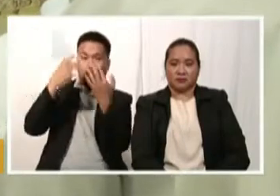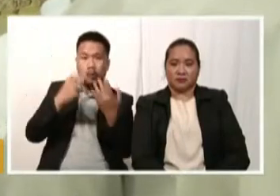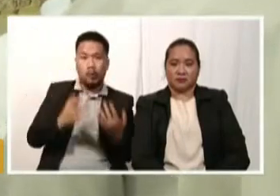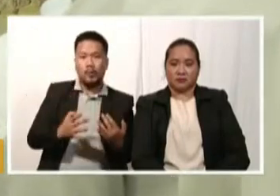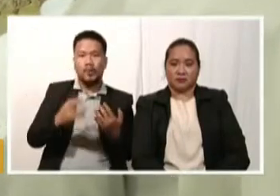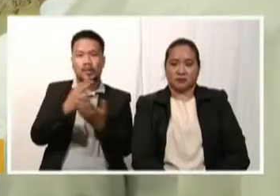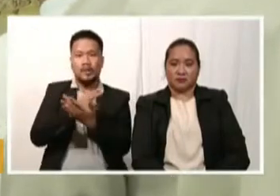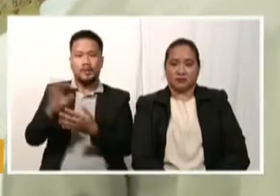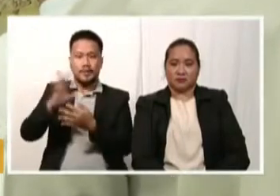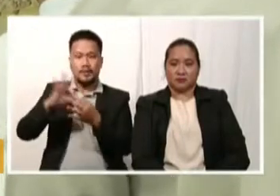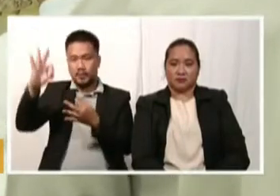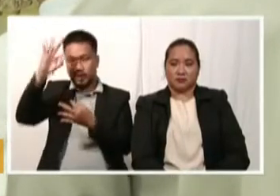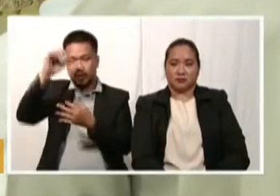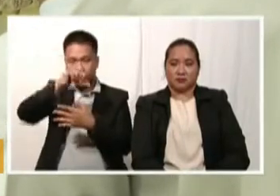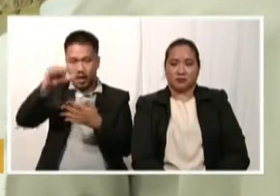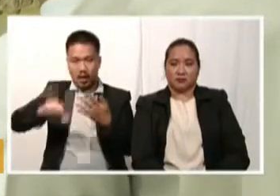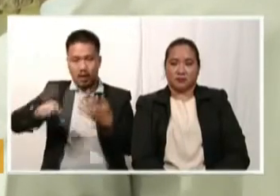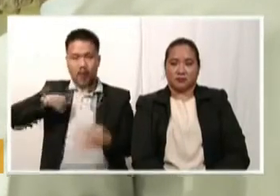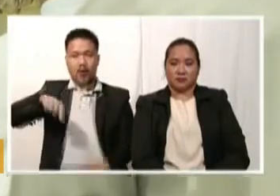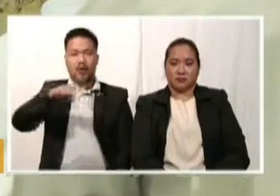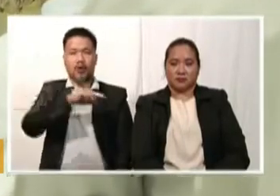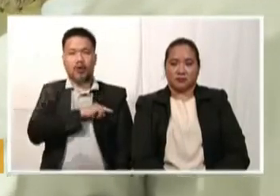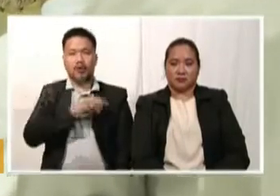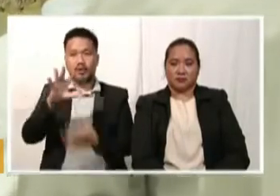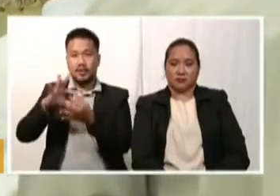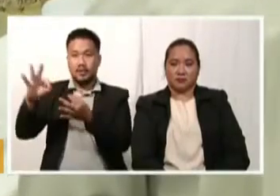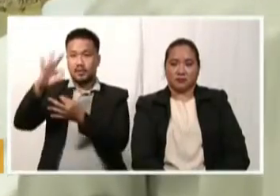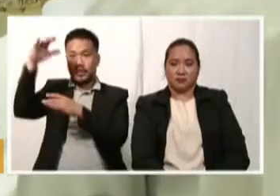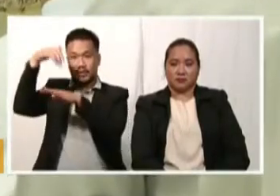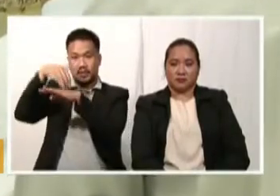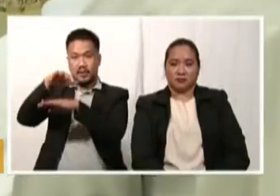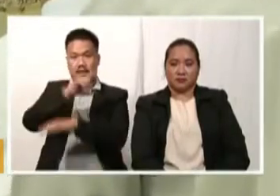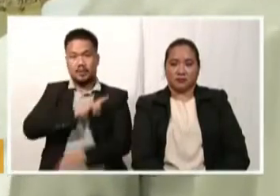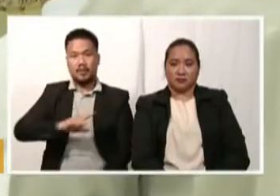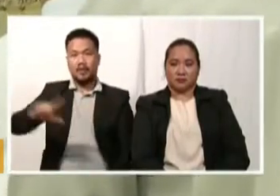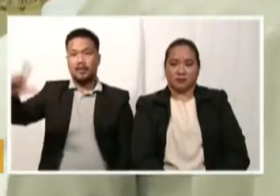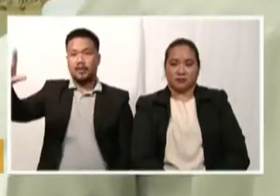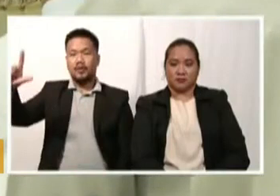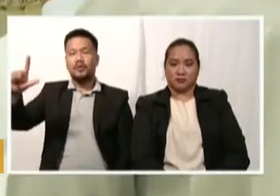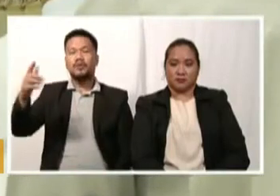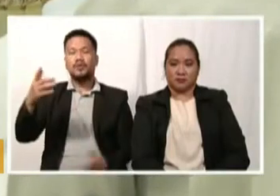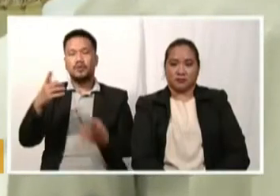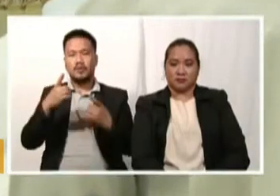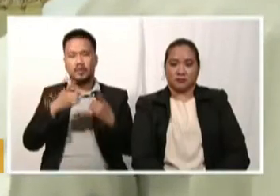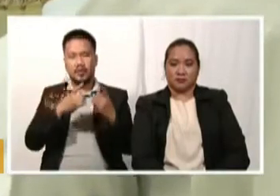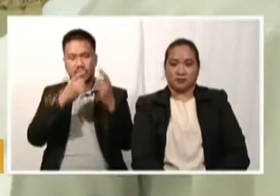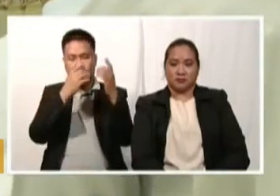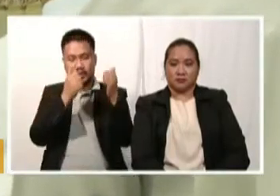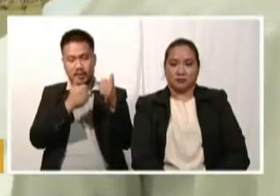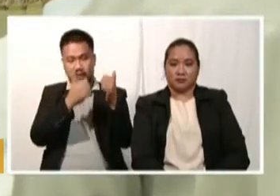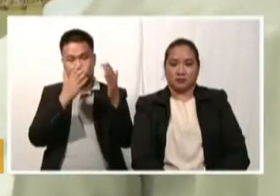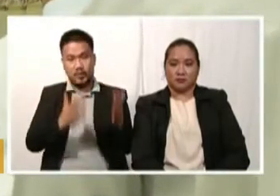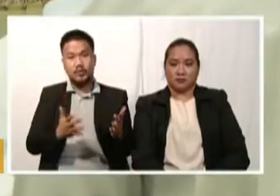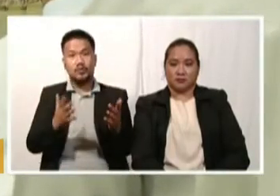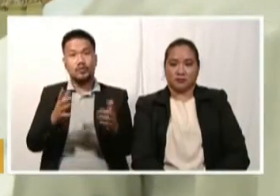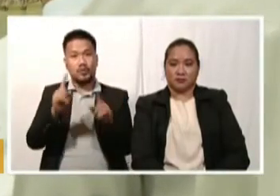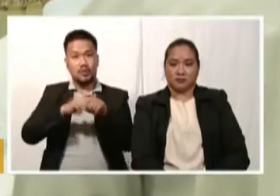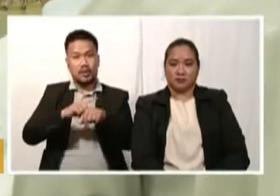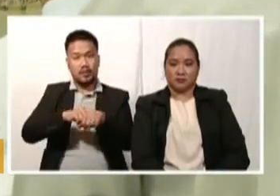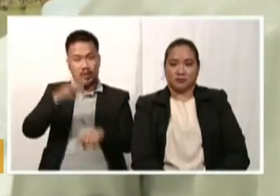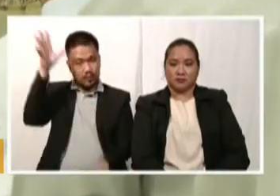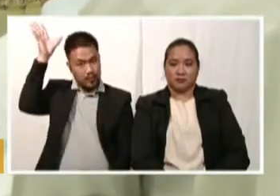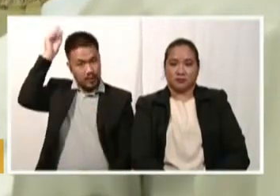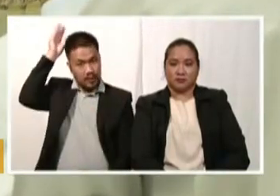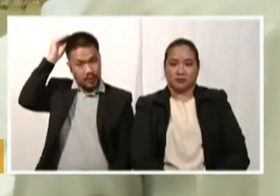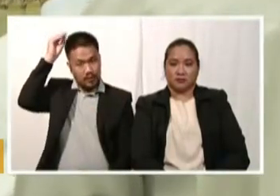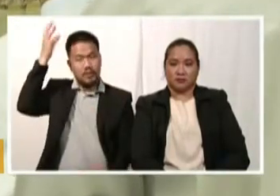Holy Spirit among us, the Spirit sent by the Lord upon his apostles at Pentecost and given